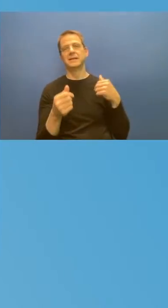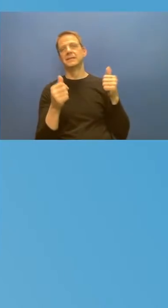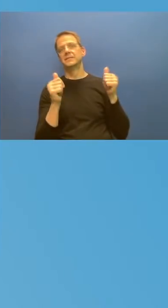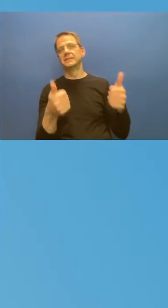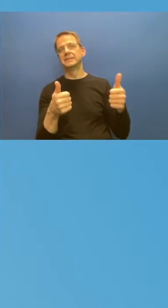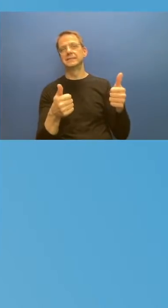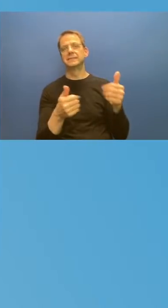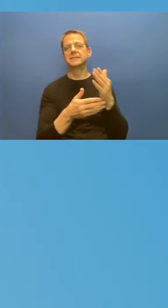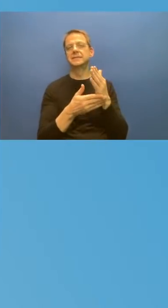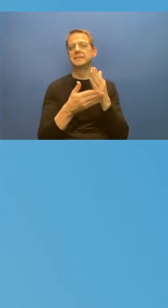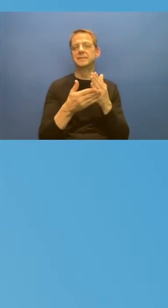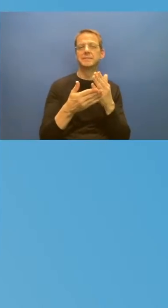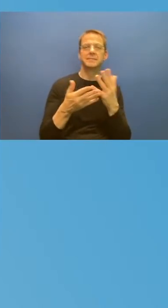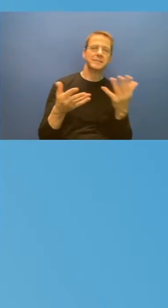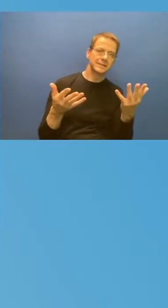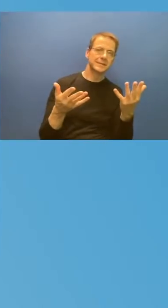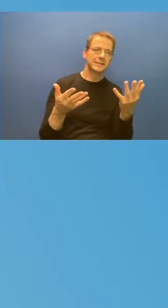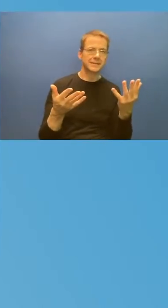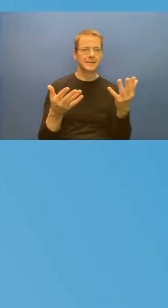Kelvin has to say as well.